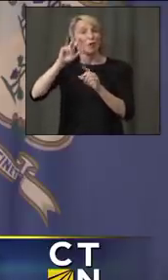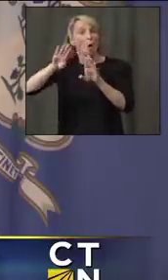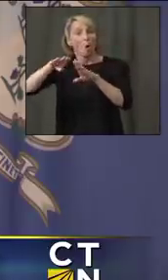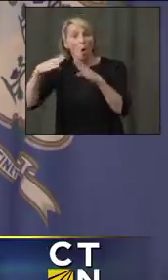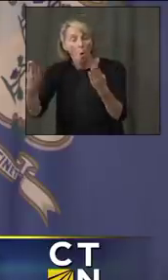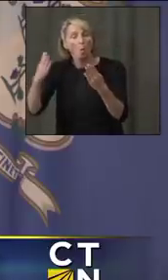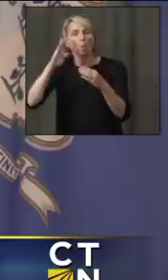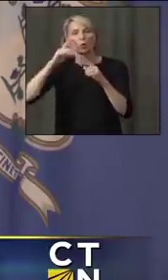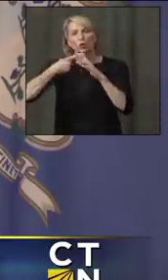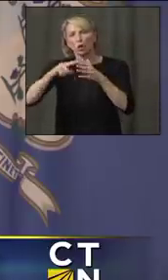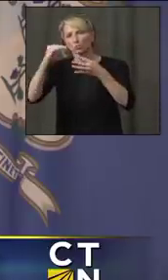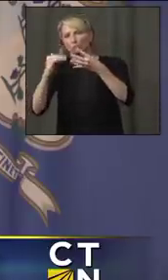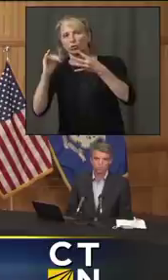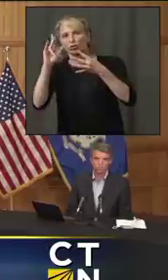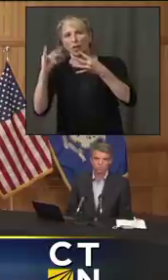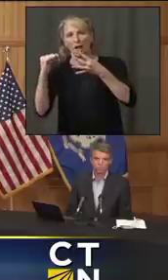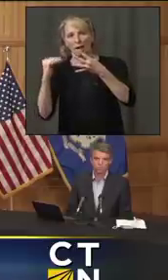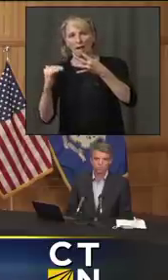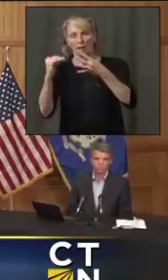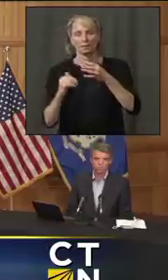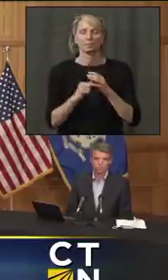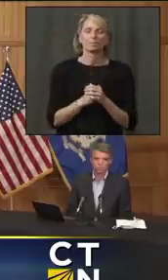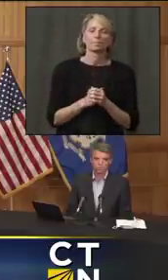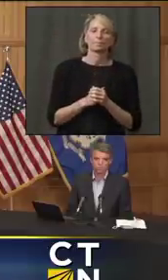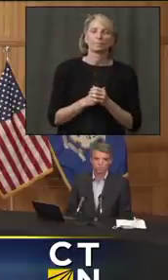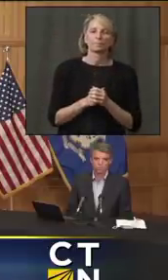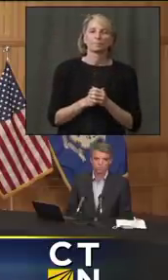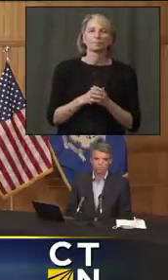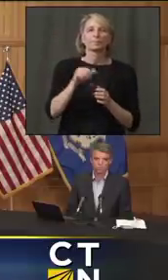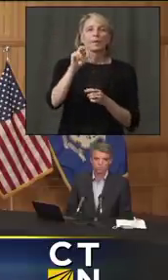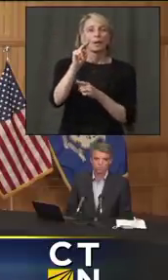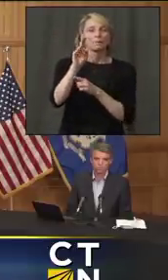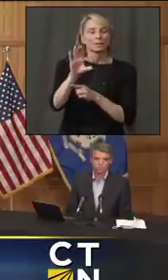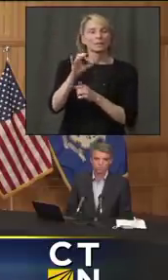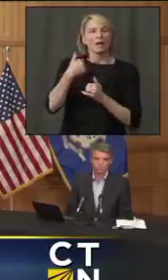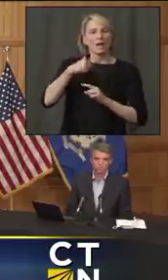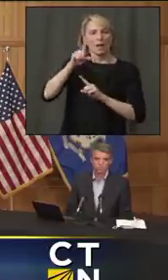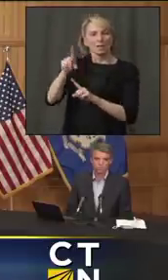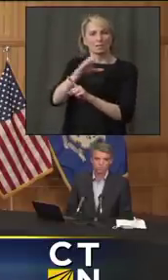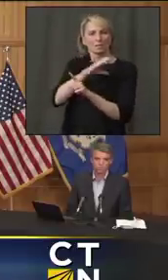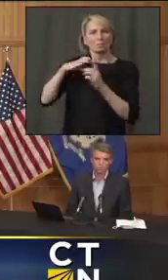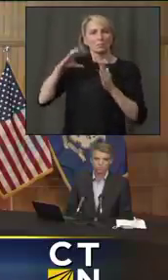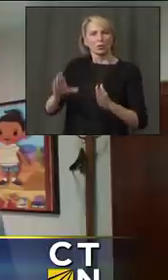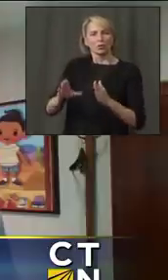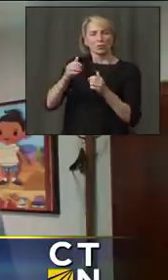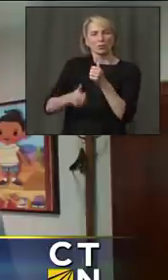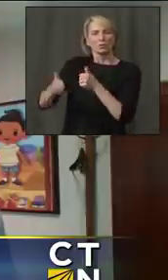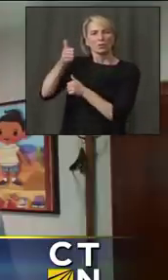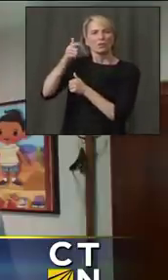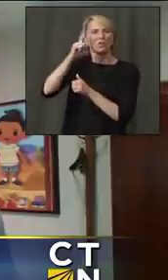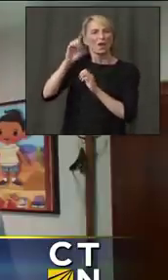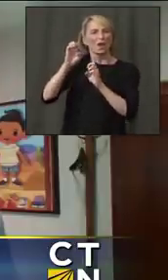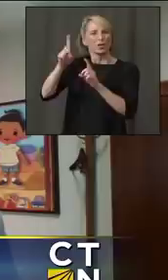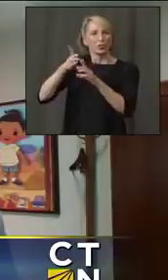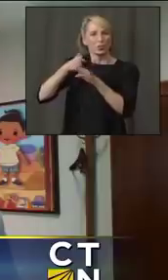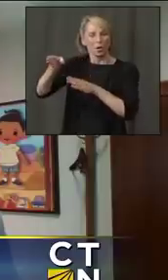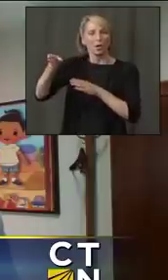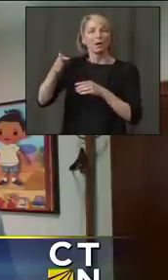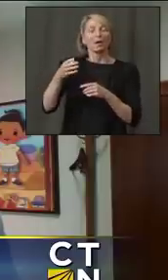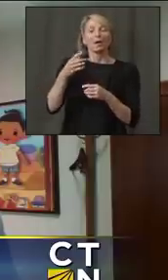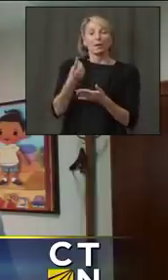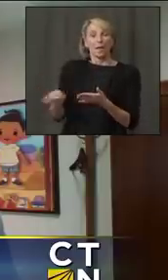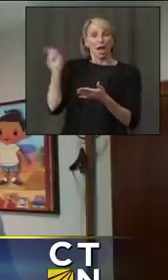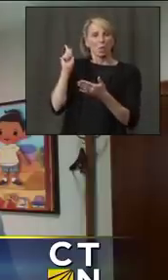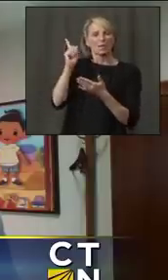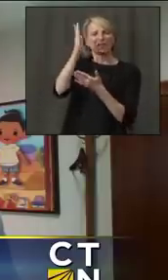And my second question was for the commissioner. We heard from several unions last week who had concerns about going back full-time. They thought some